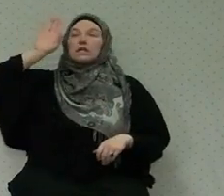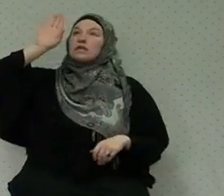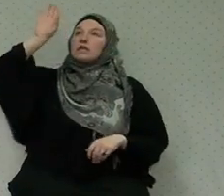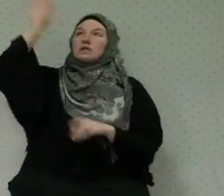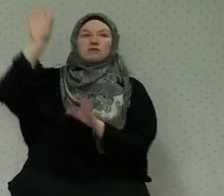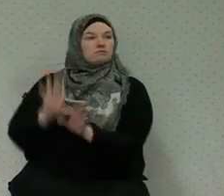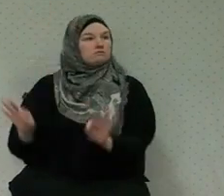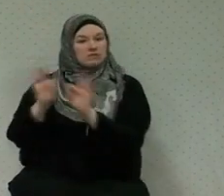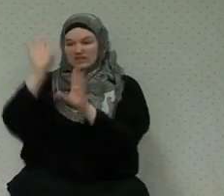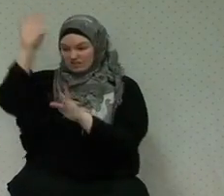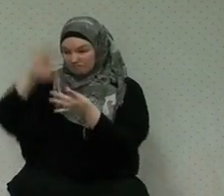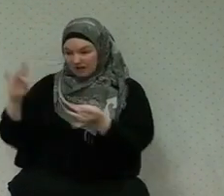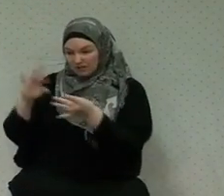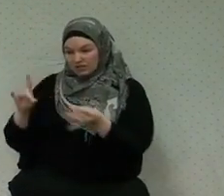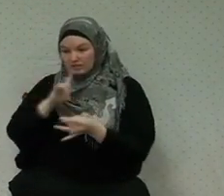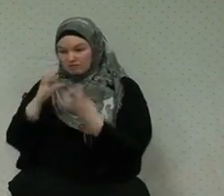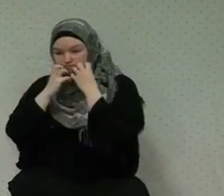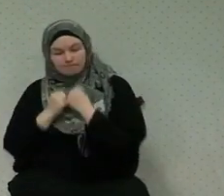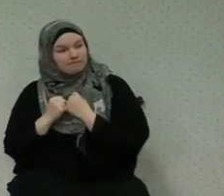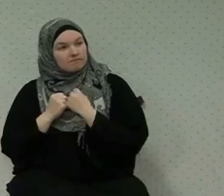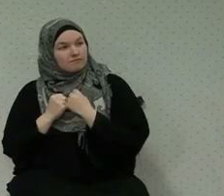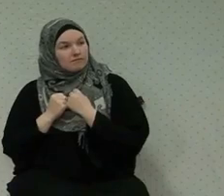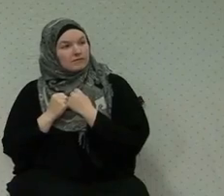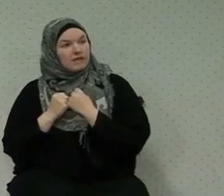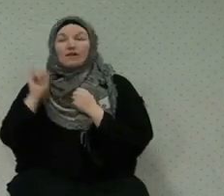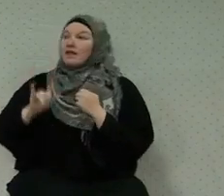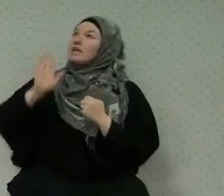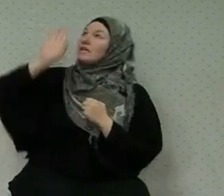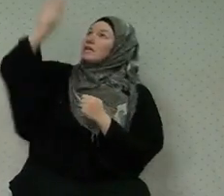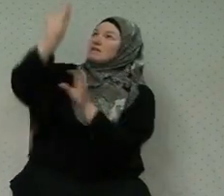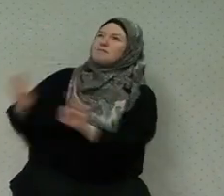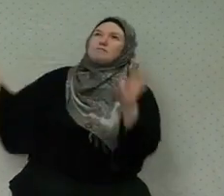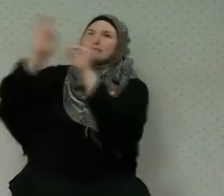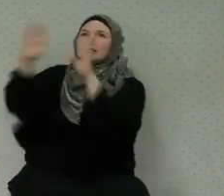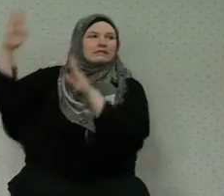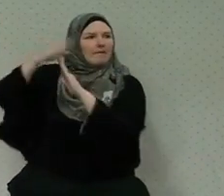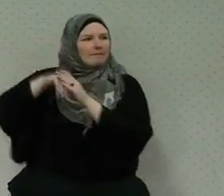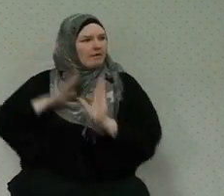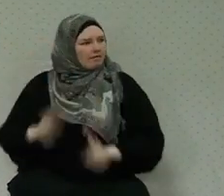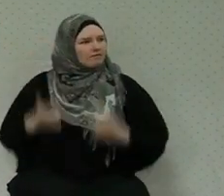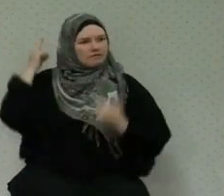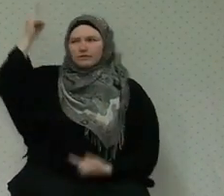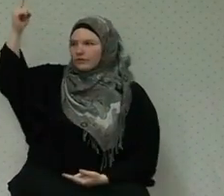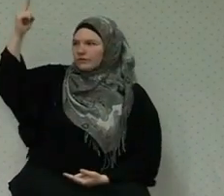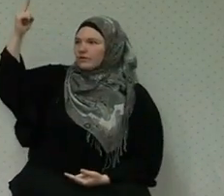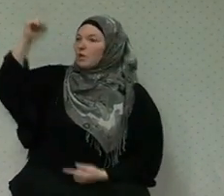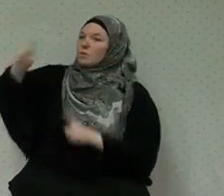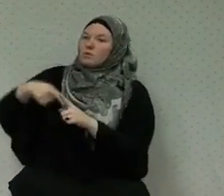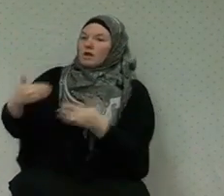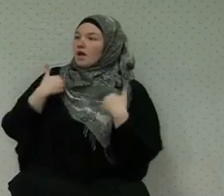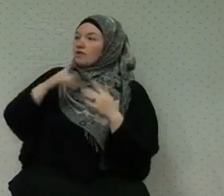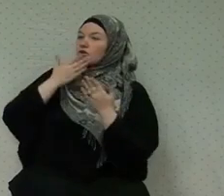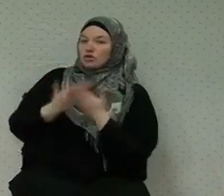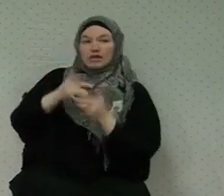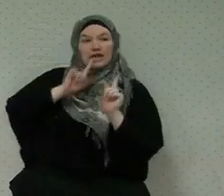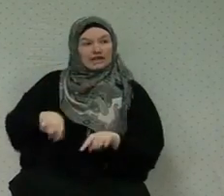matters, that His book matters, that He matters most in our life? And when we have good answers